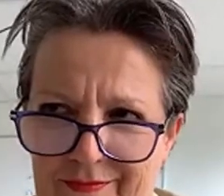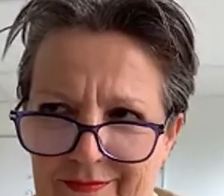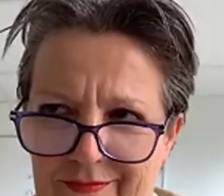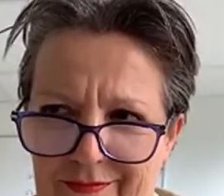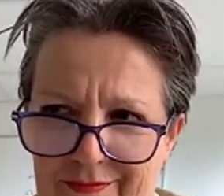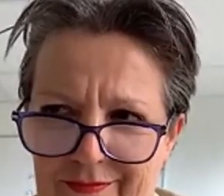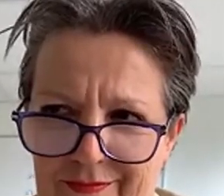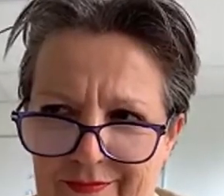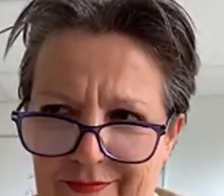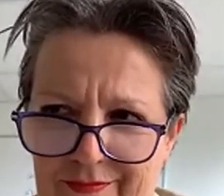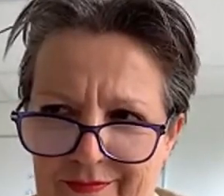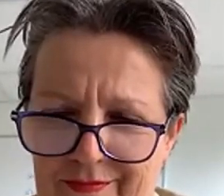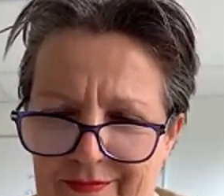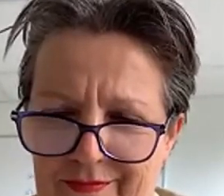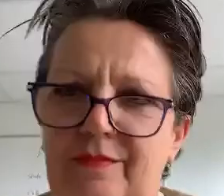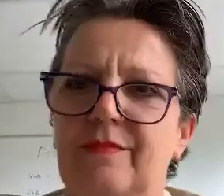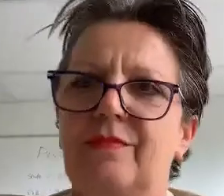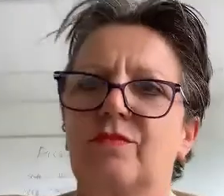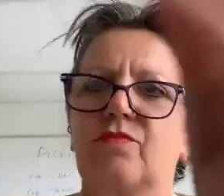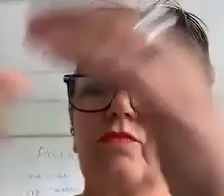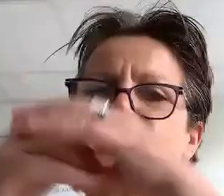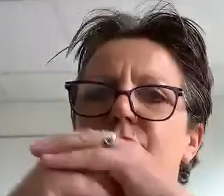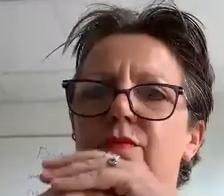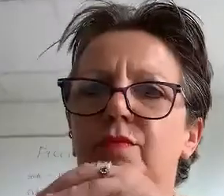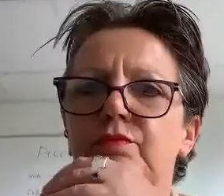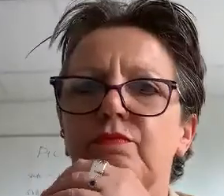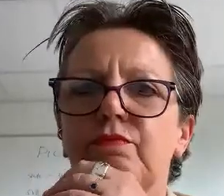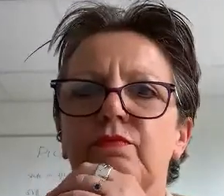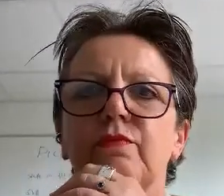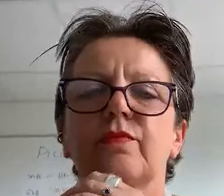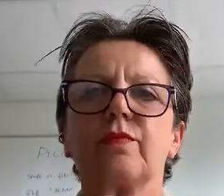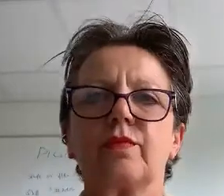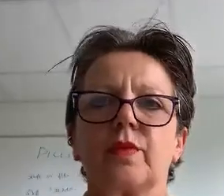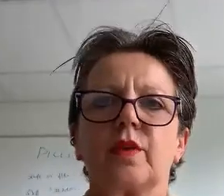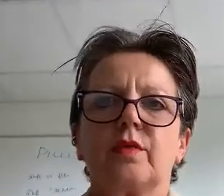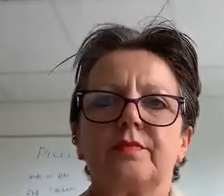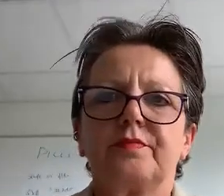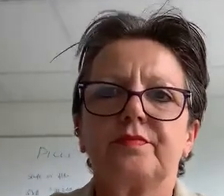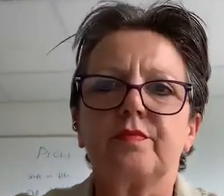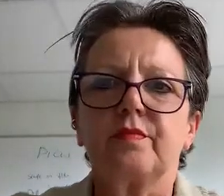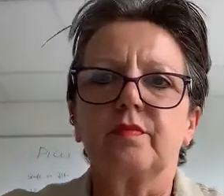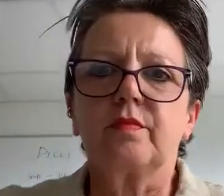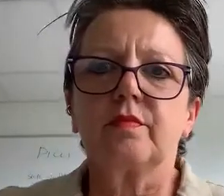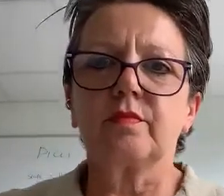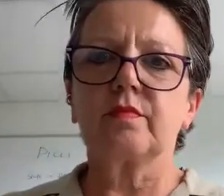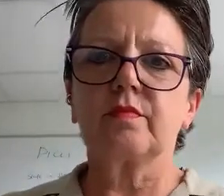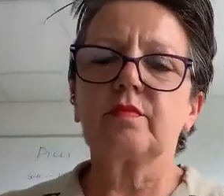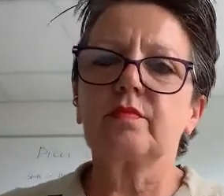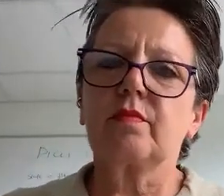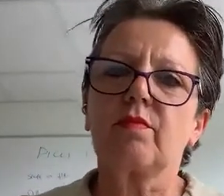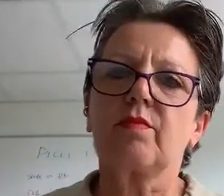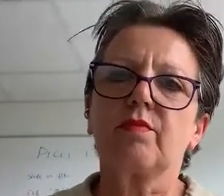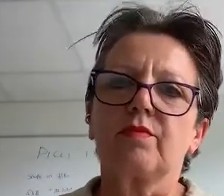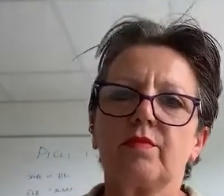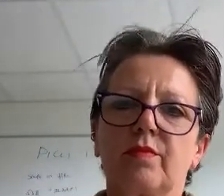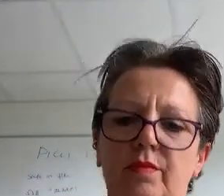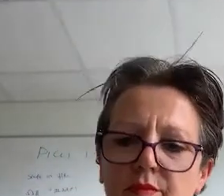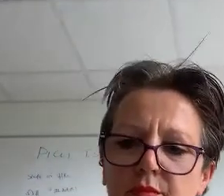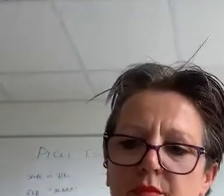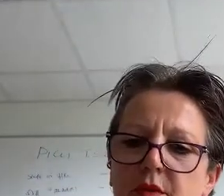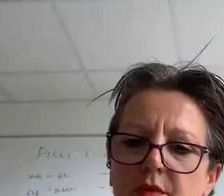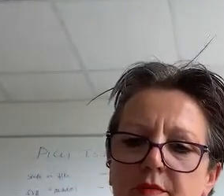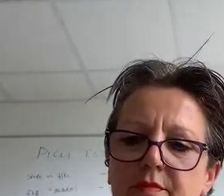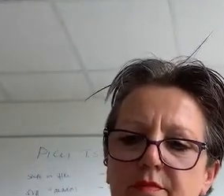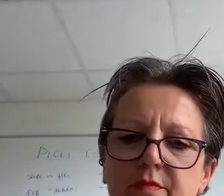session will be covering mental health, and Barnet, Enfield, Haringey Mental Health Trust leaders have kindly joined